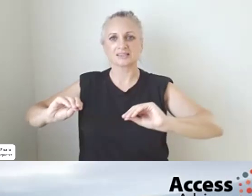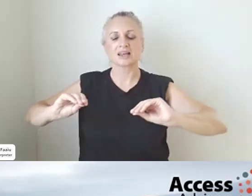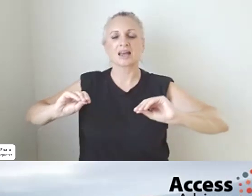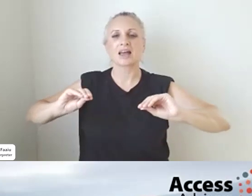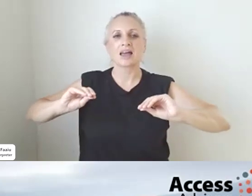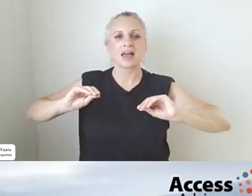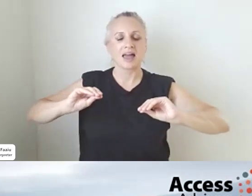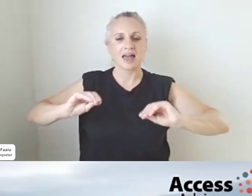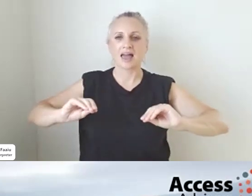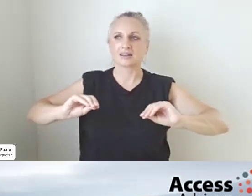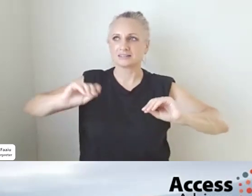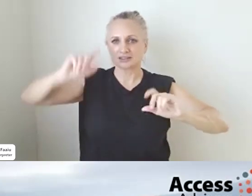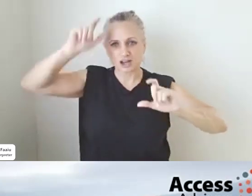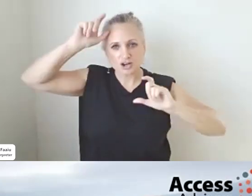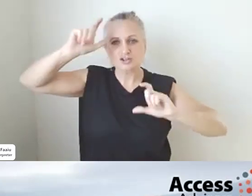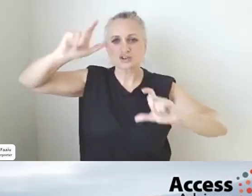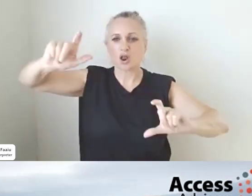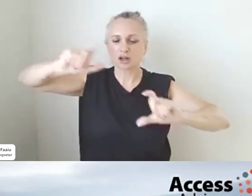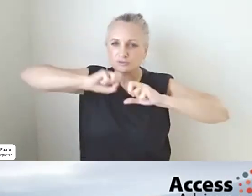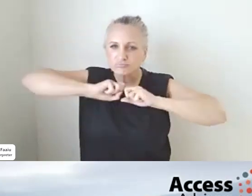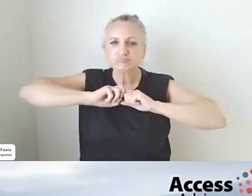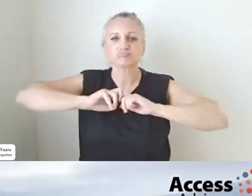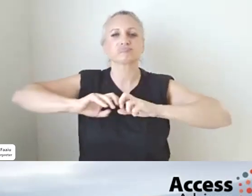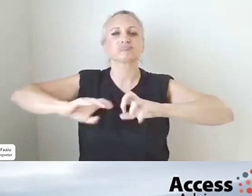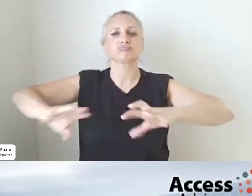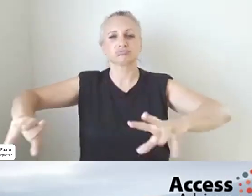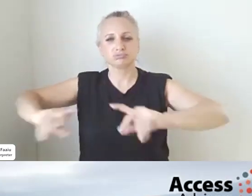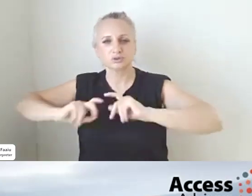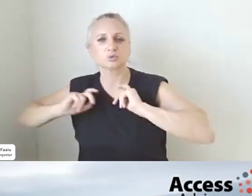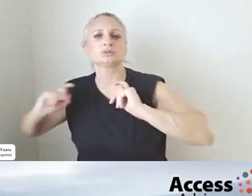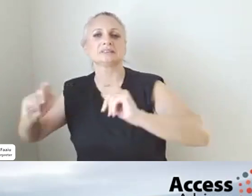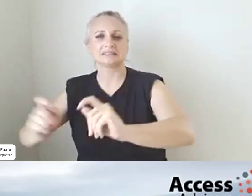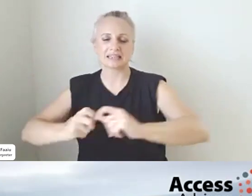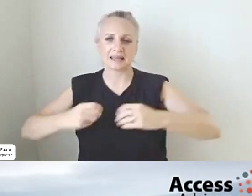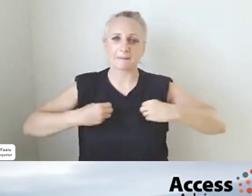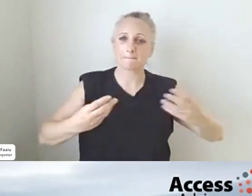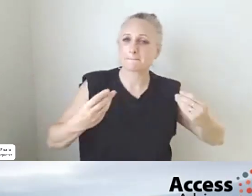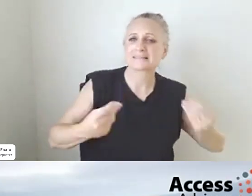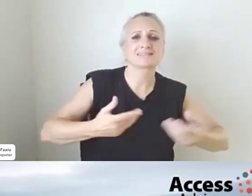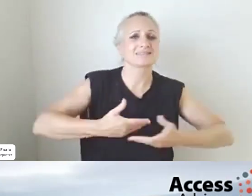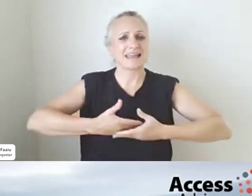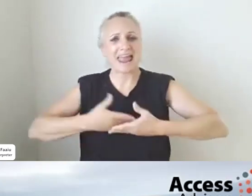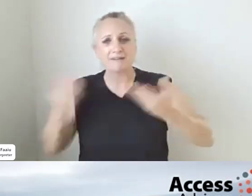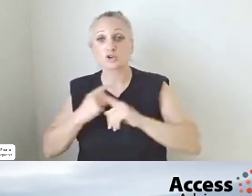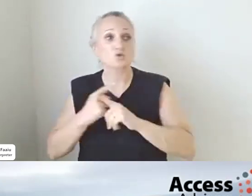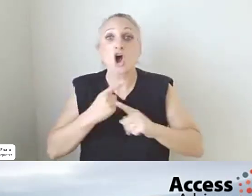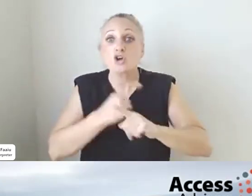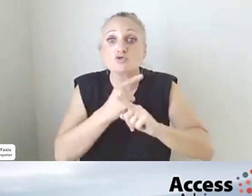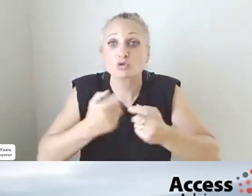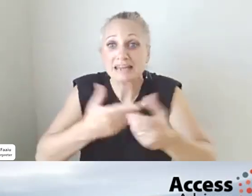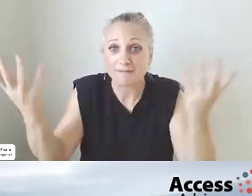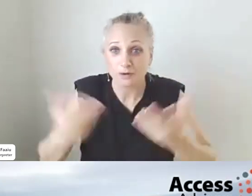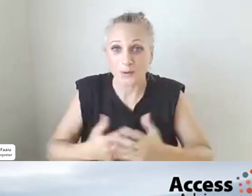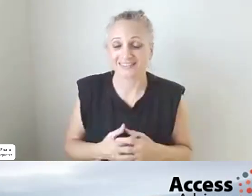spread out that knowledge around your teams, your businesses, everyone you talk to everyone, and you will